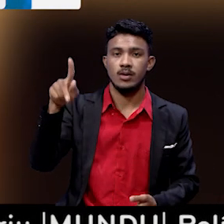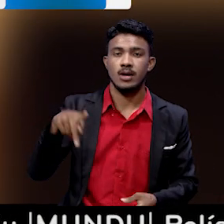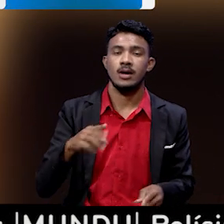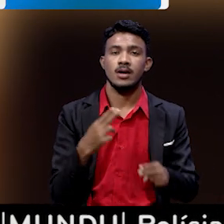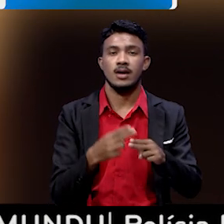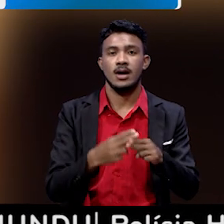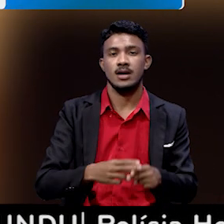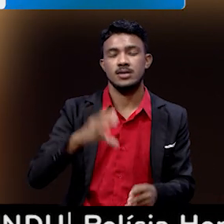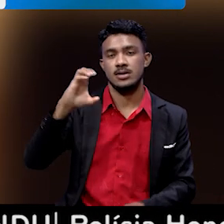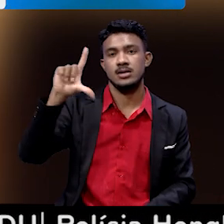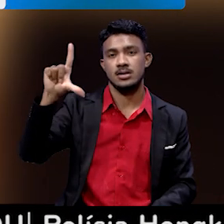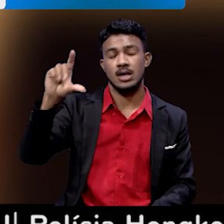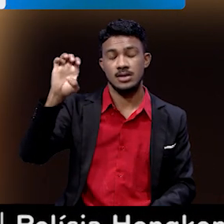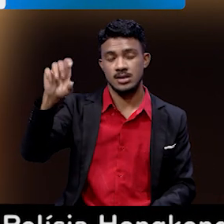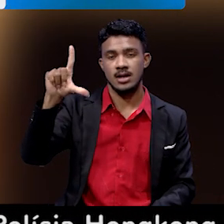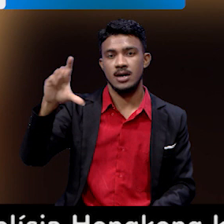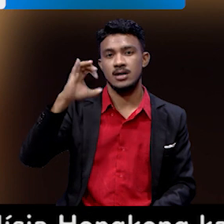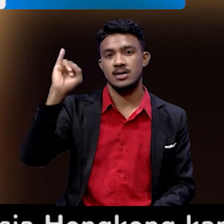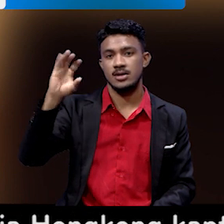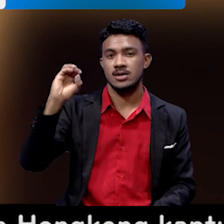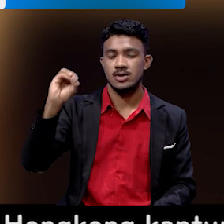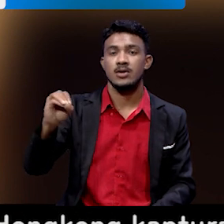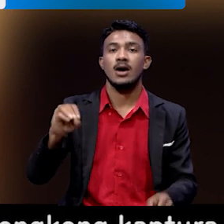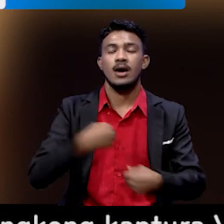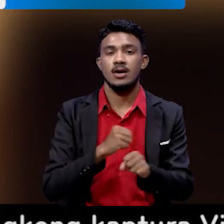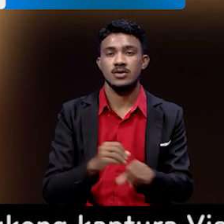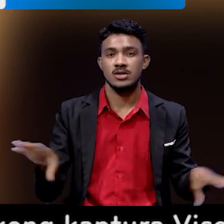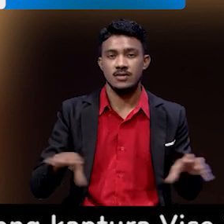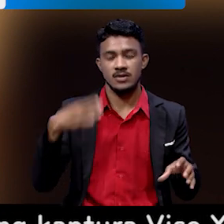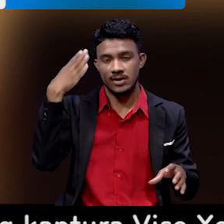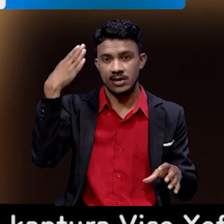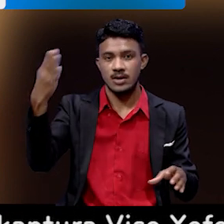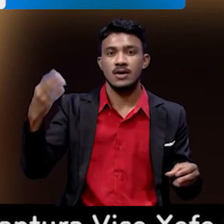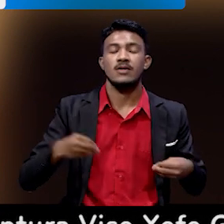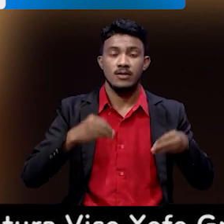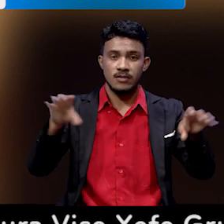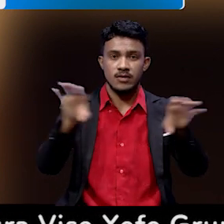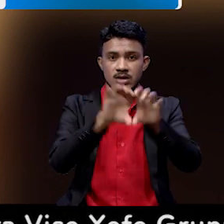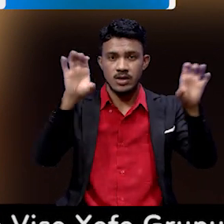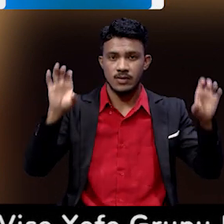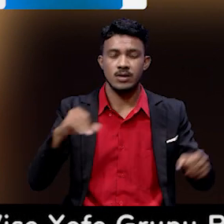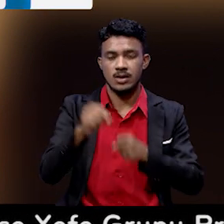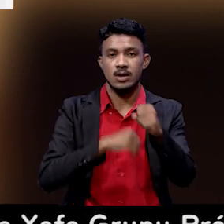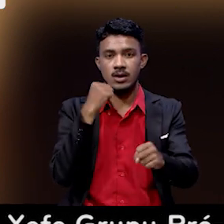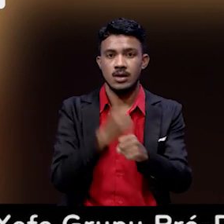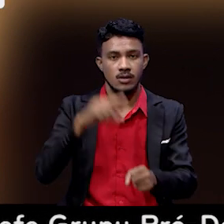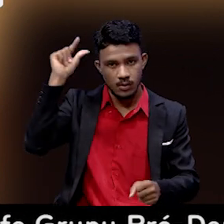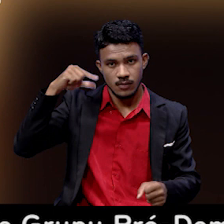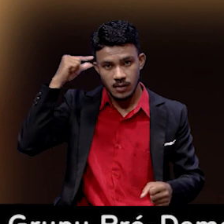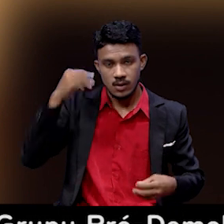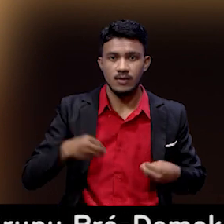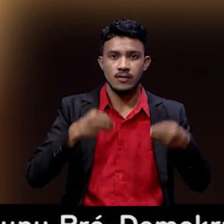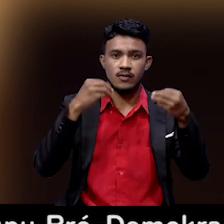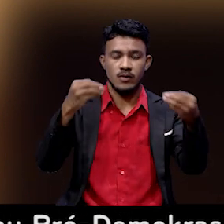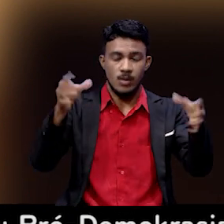Hanesa rekoñesimentu ida ba servisu nebe nihalao durante ne. Premiu sertifikadu ne tinantina Governu intrega ba